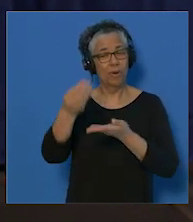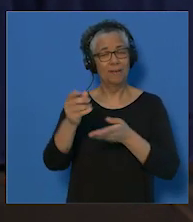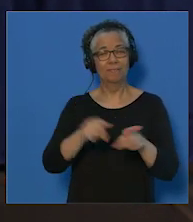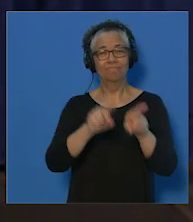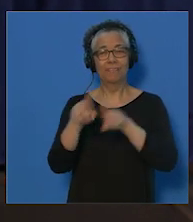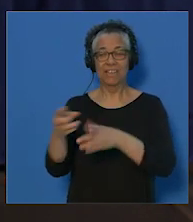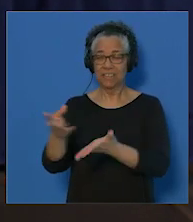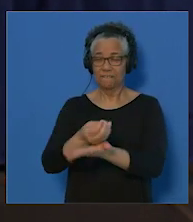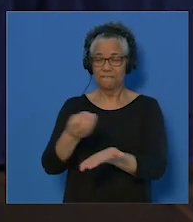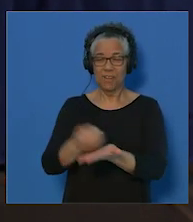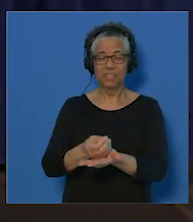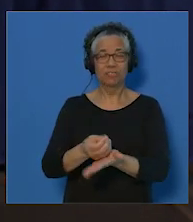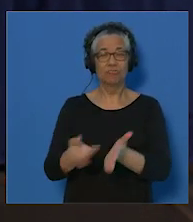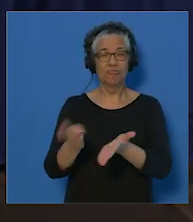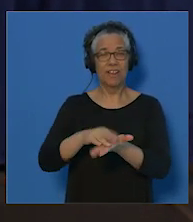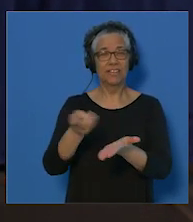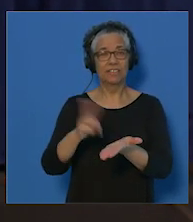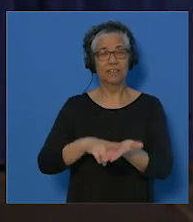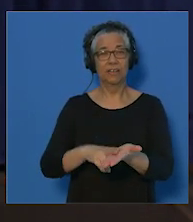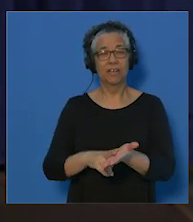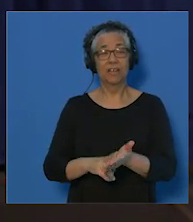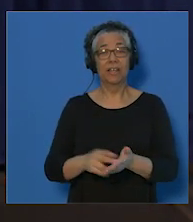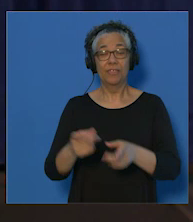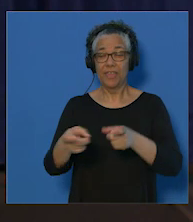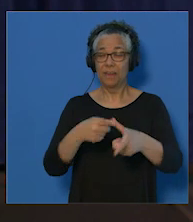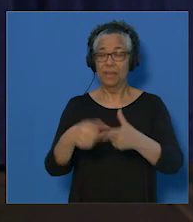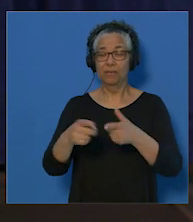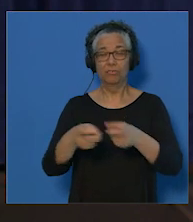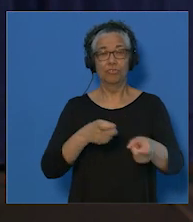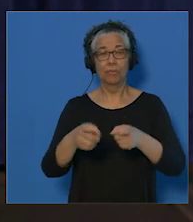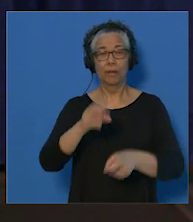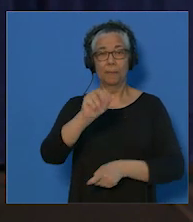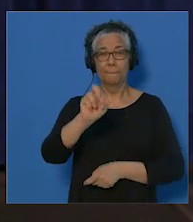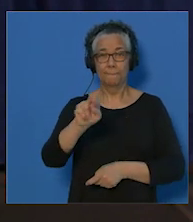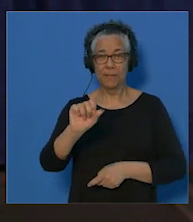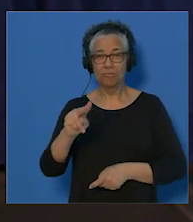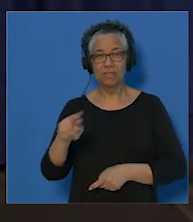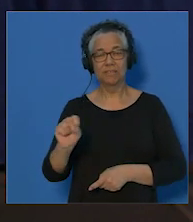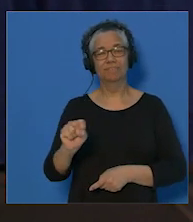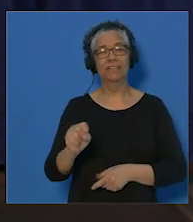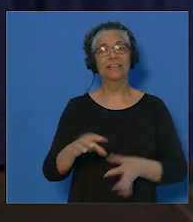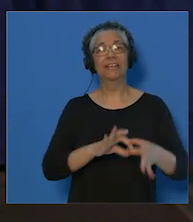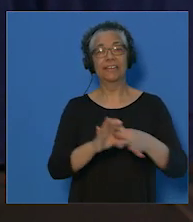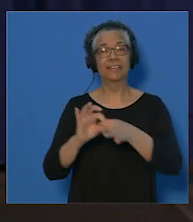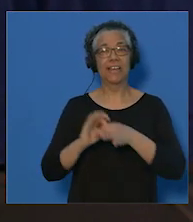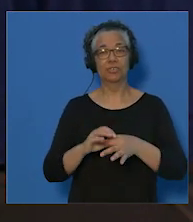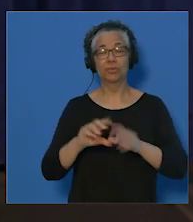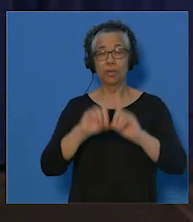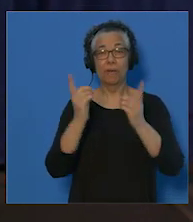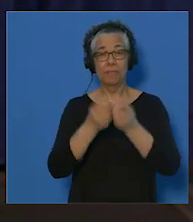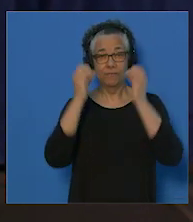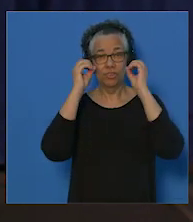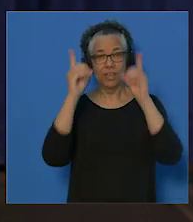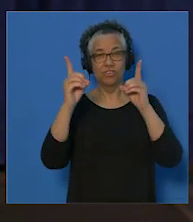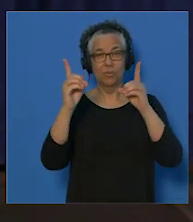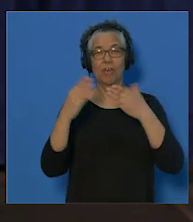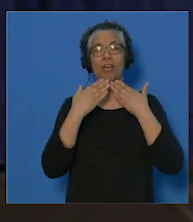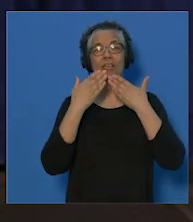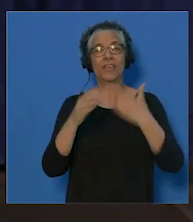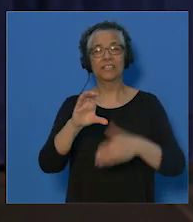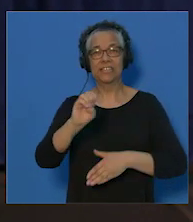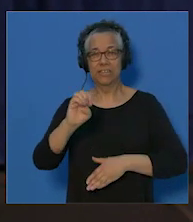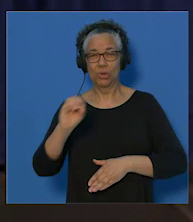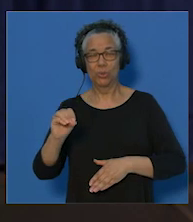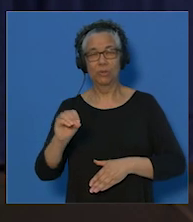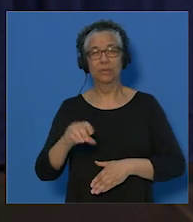of laptops will then be managed by Mirrors program in conjunction with the Department of Education. We thank the CEO of Legal and General Reinsurance,